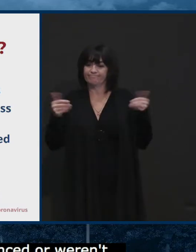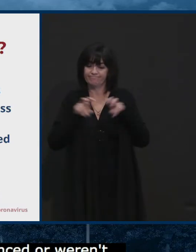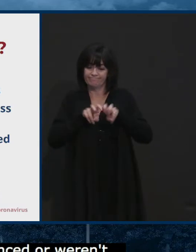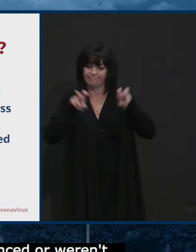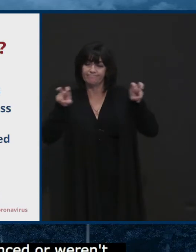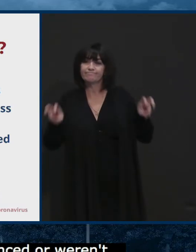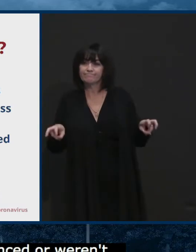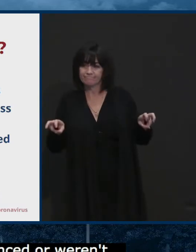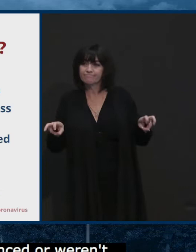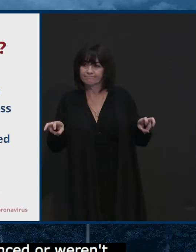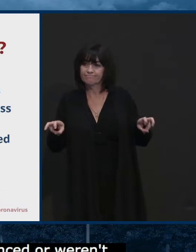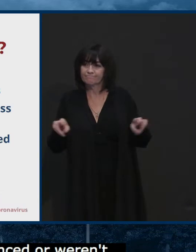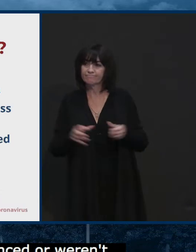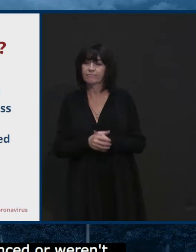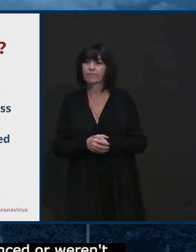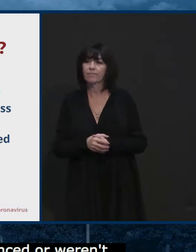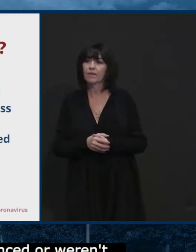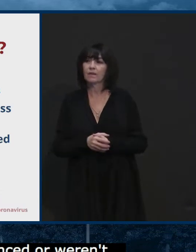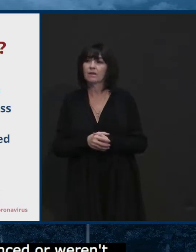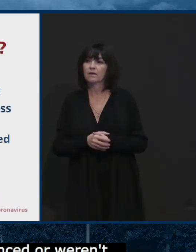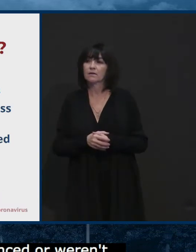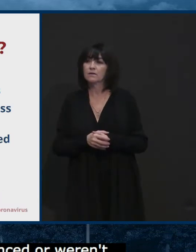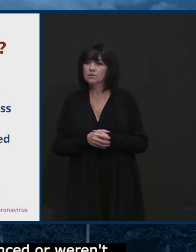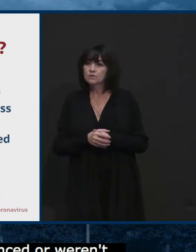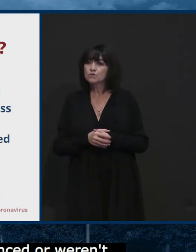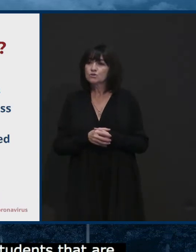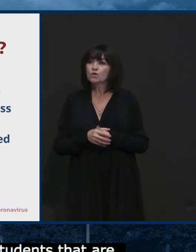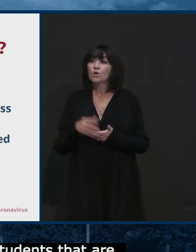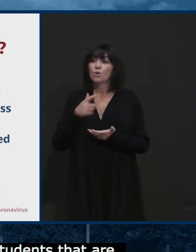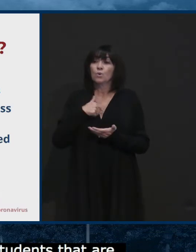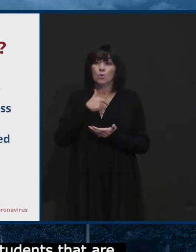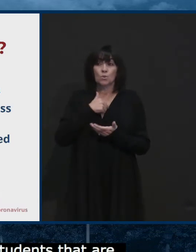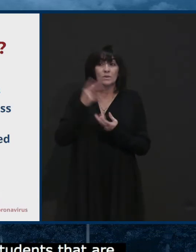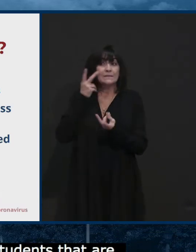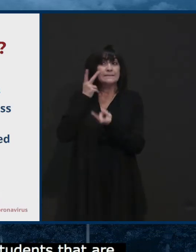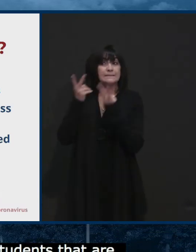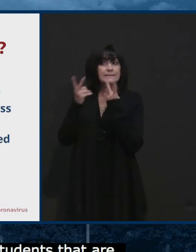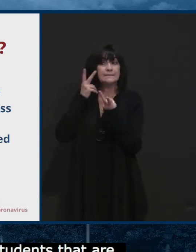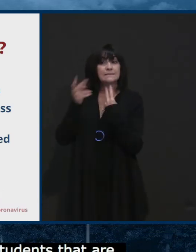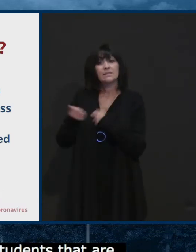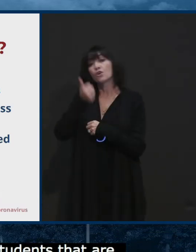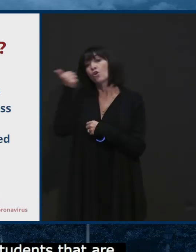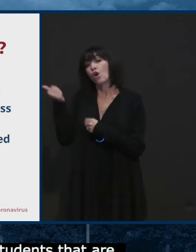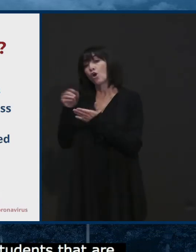in those numbers that we mentioned who are positive cases, some